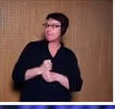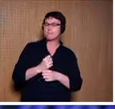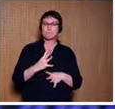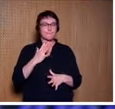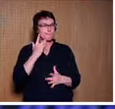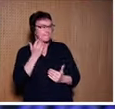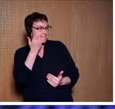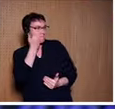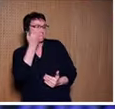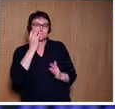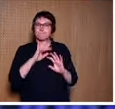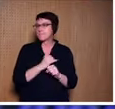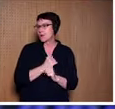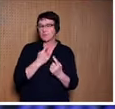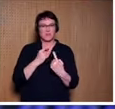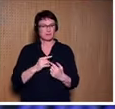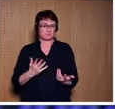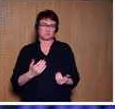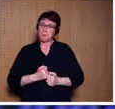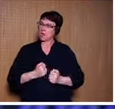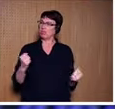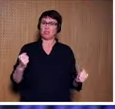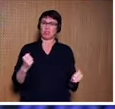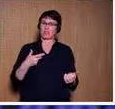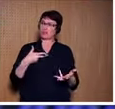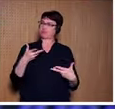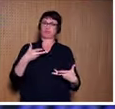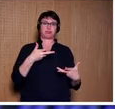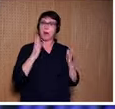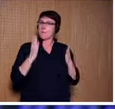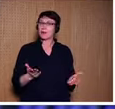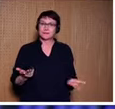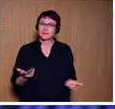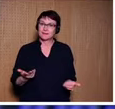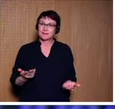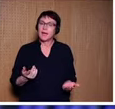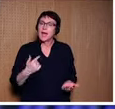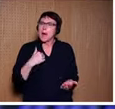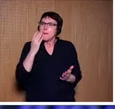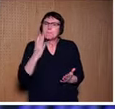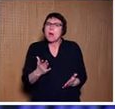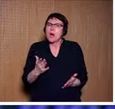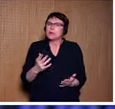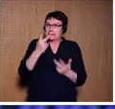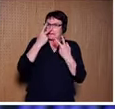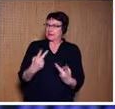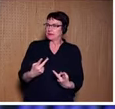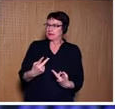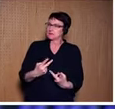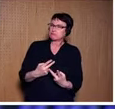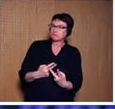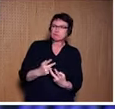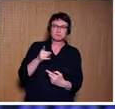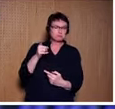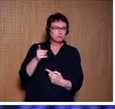glare of the media, so as to be able to not only highlight the challenges, but to draw